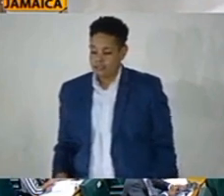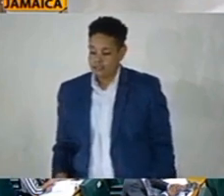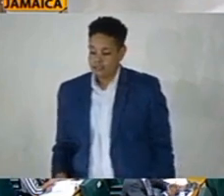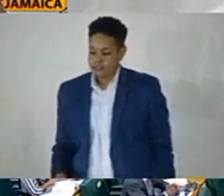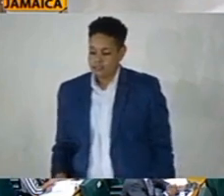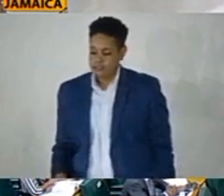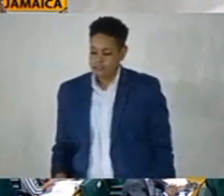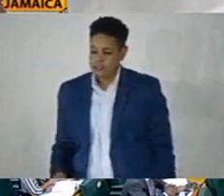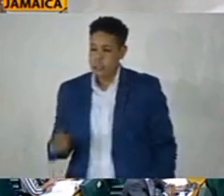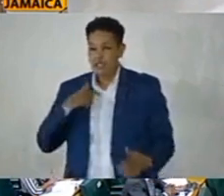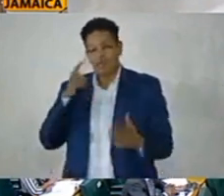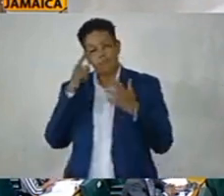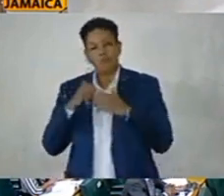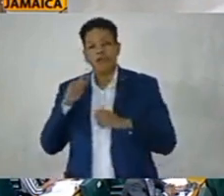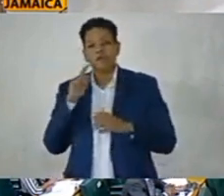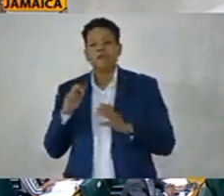Come.